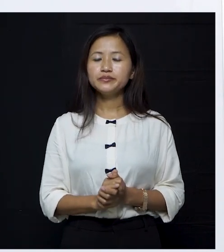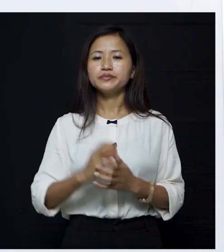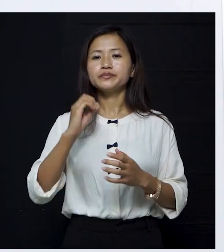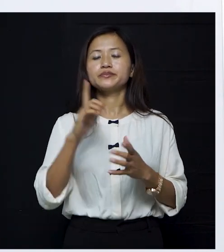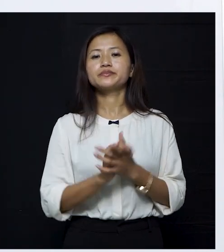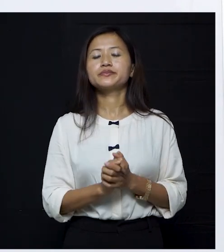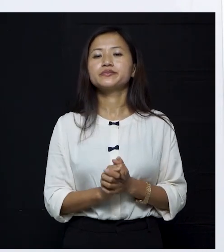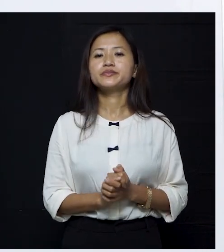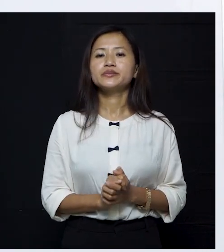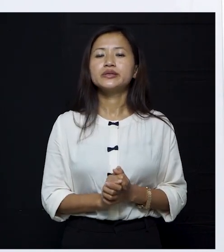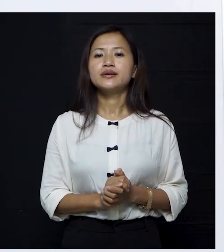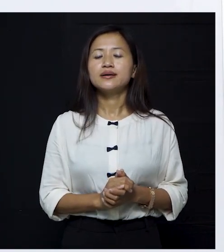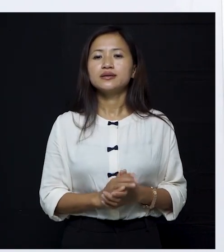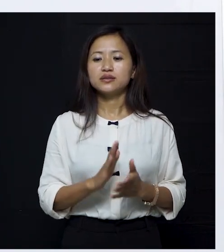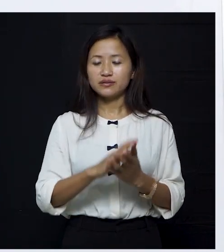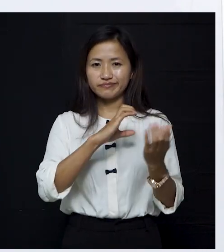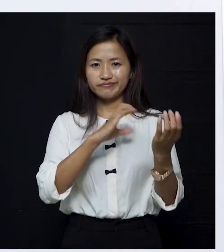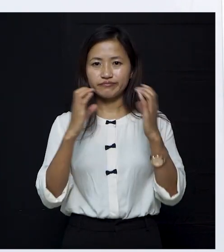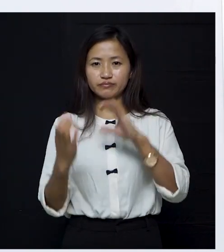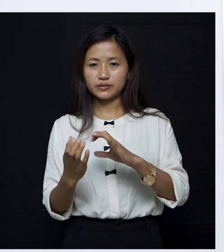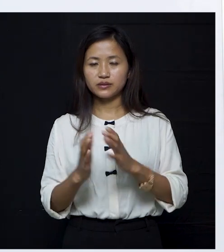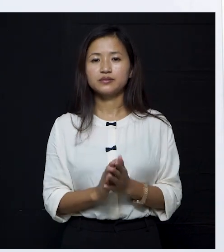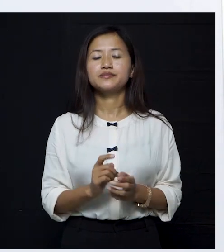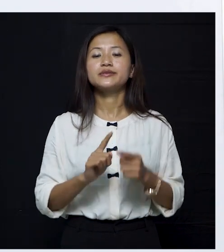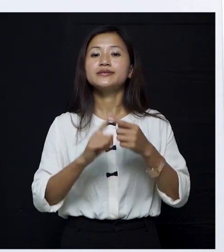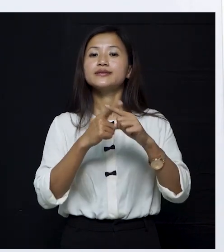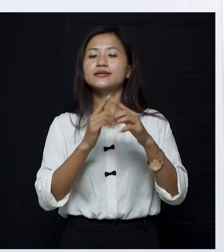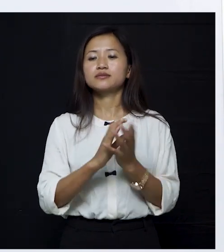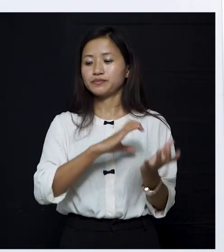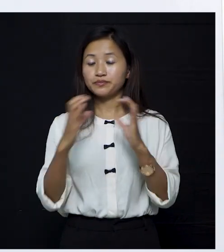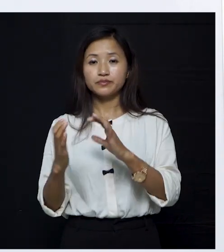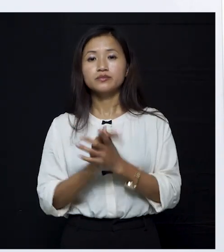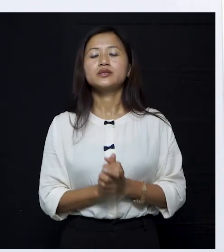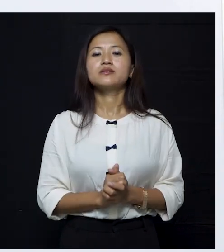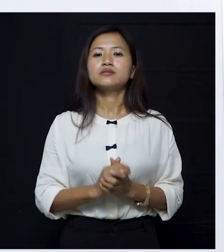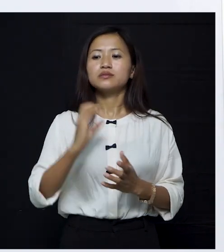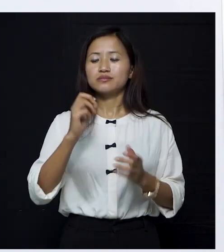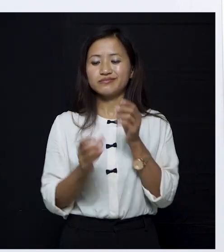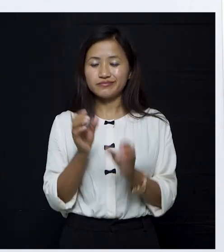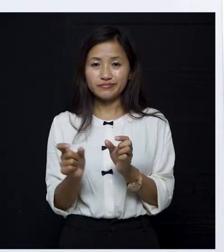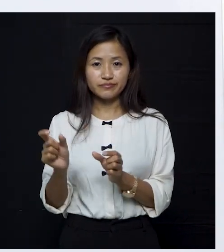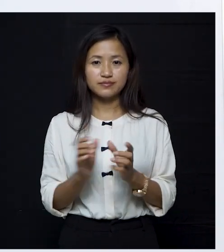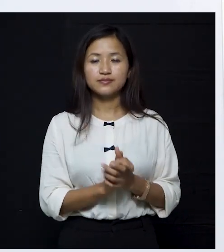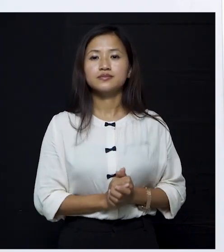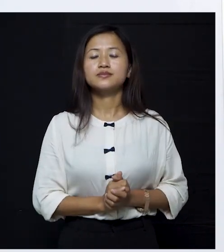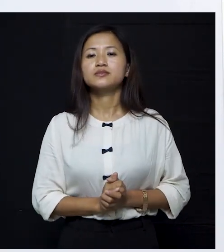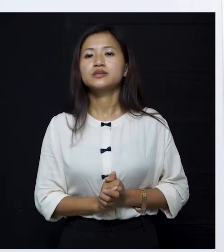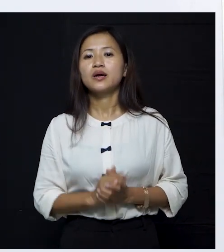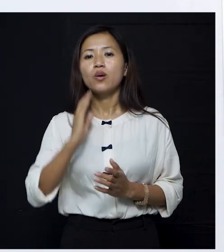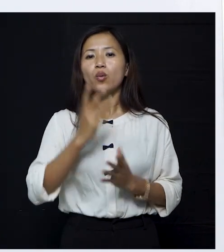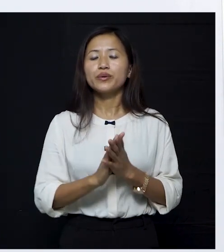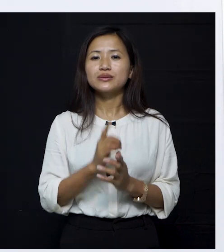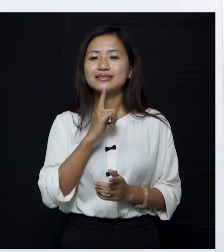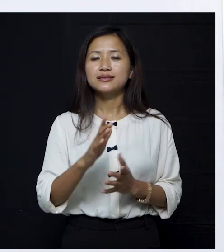classification, we can call it as exchanging, okay? Exchanging consumers. Now, when we